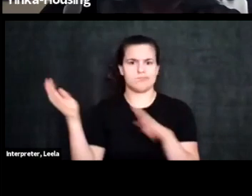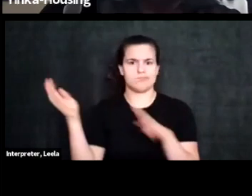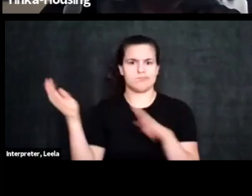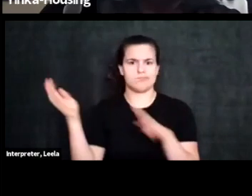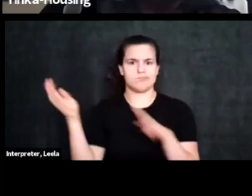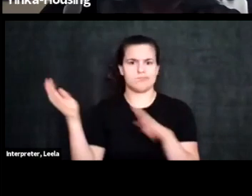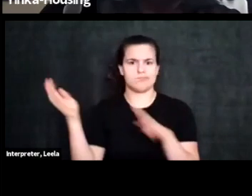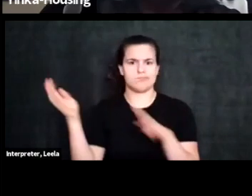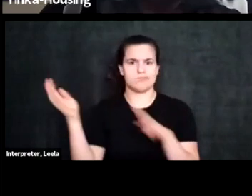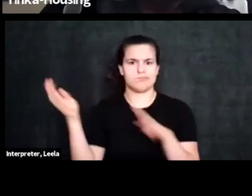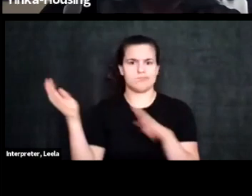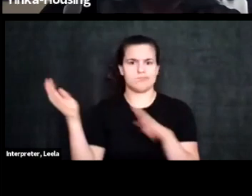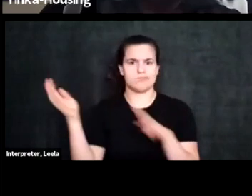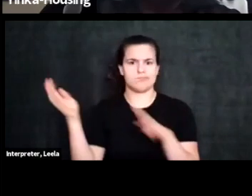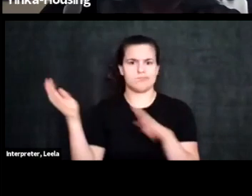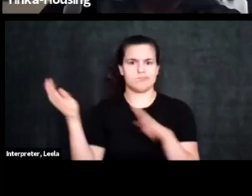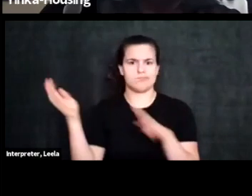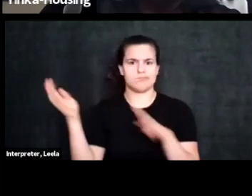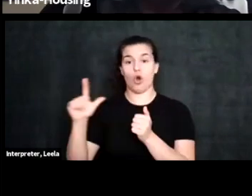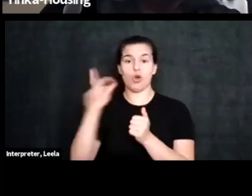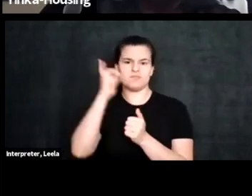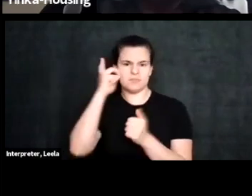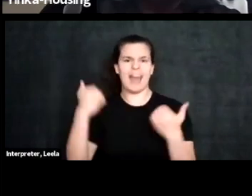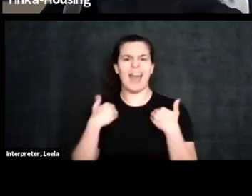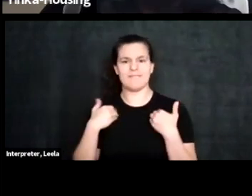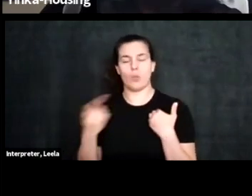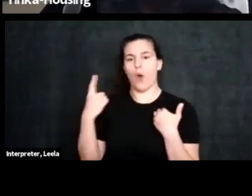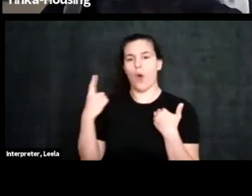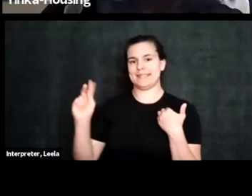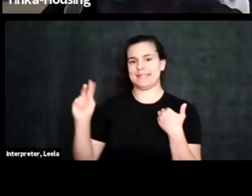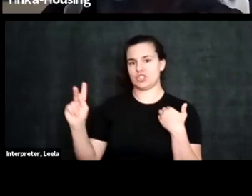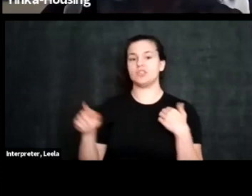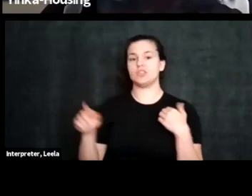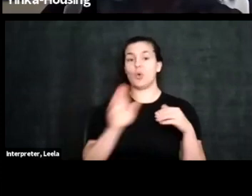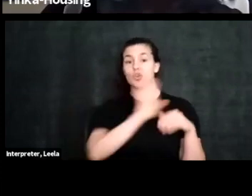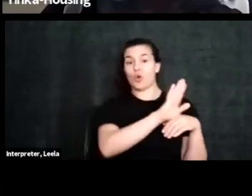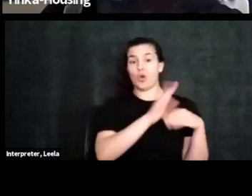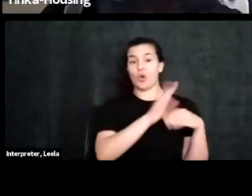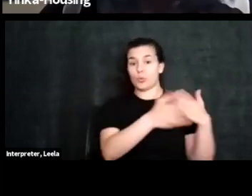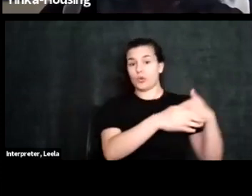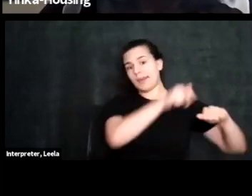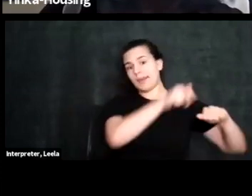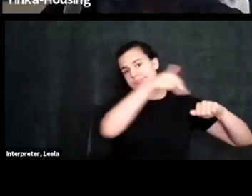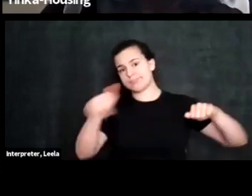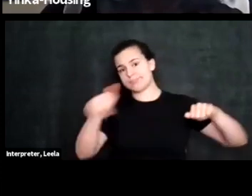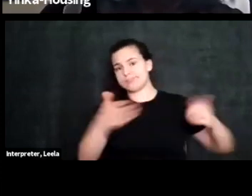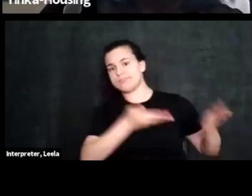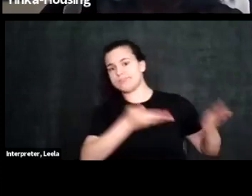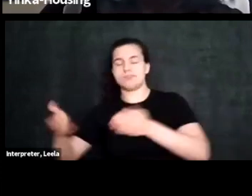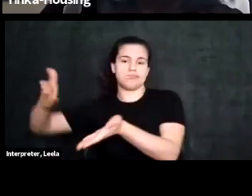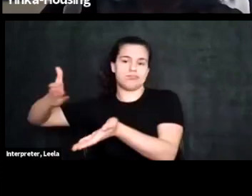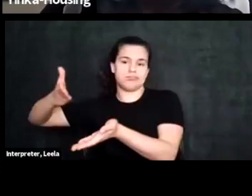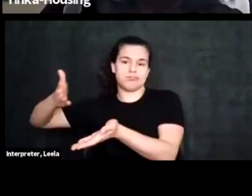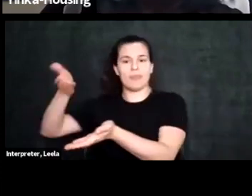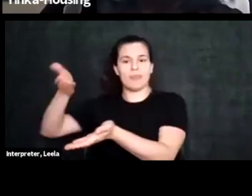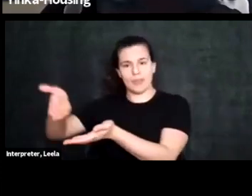kitchen. And so you're able to come down and cook with your friends. And then it's a great opportunity for you to build community amongst the other residents, and then